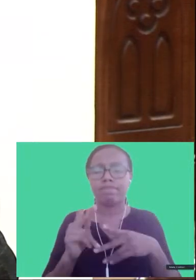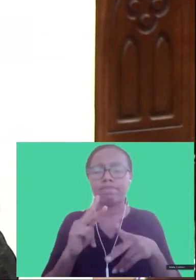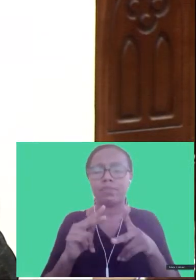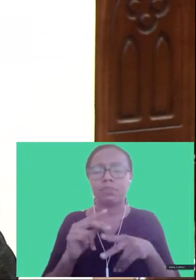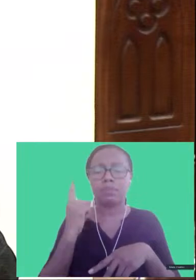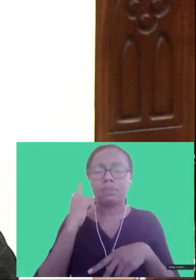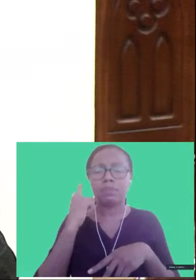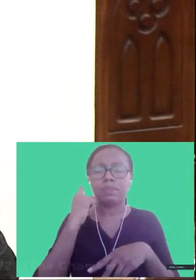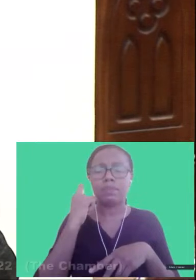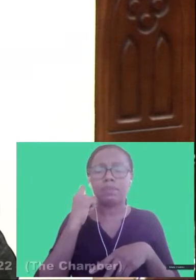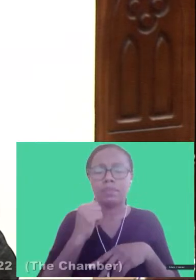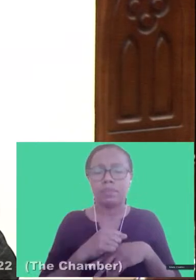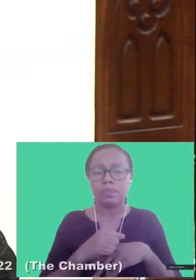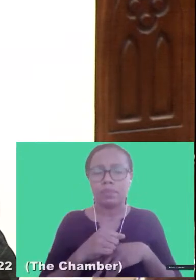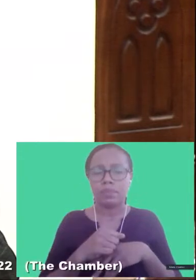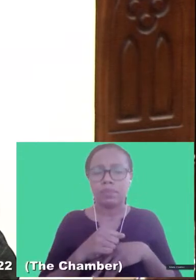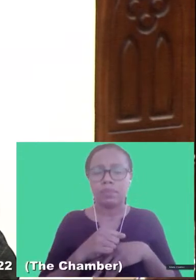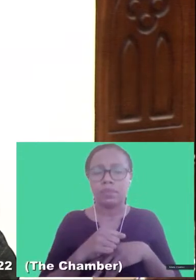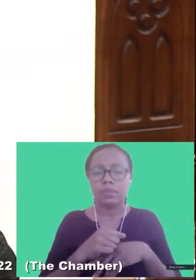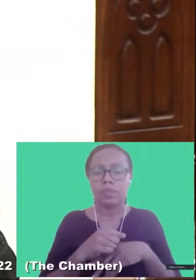is involved in